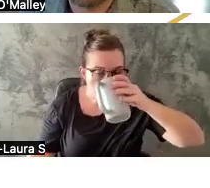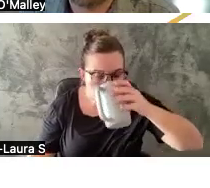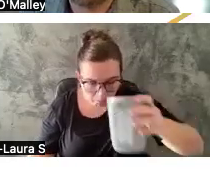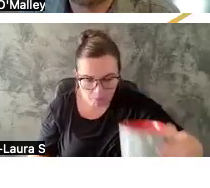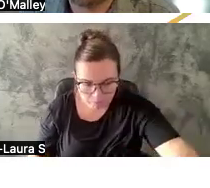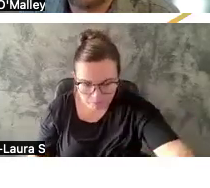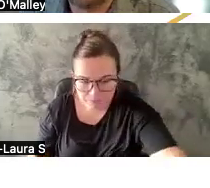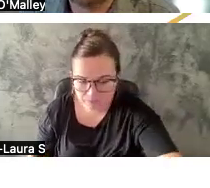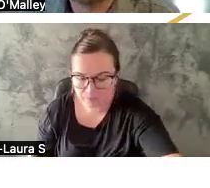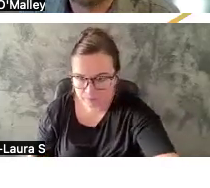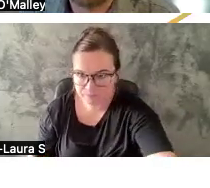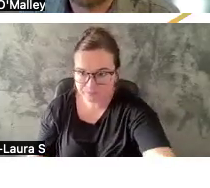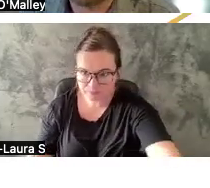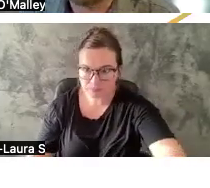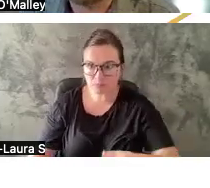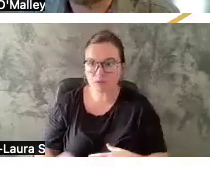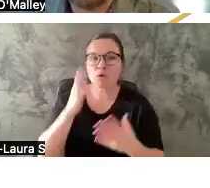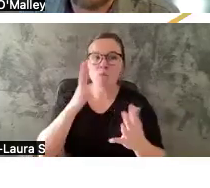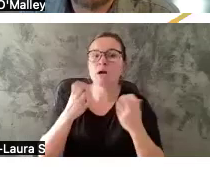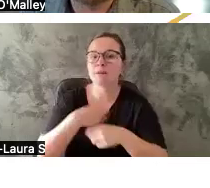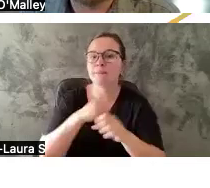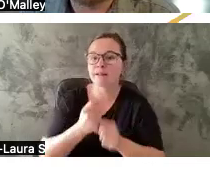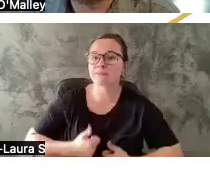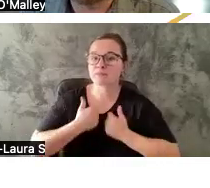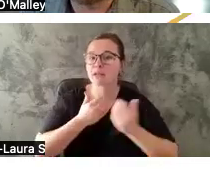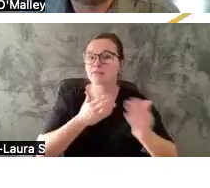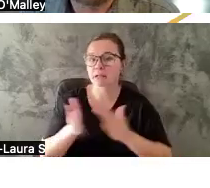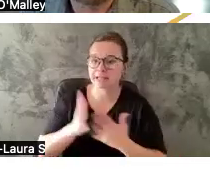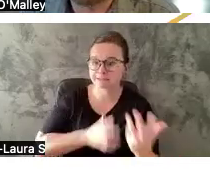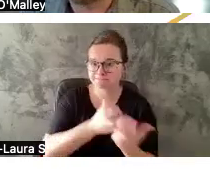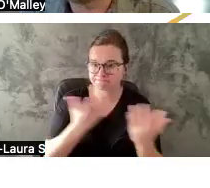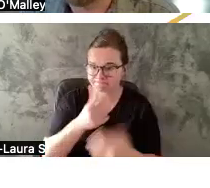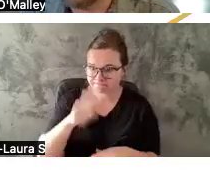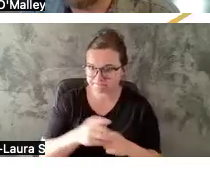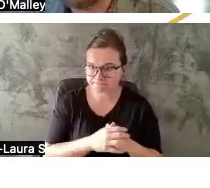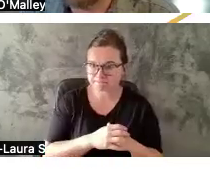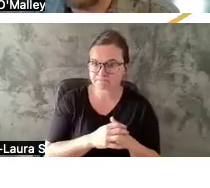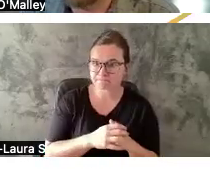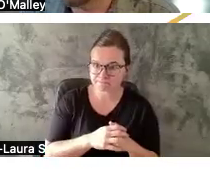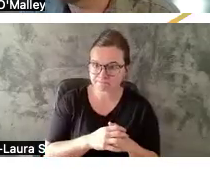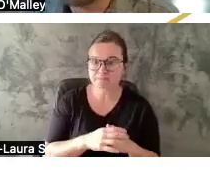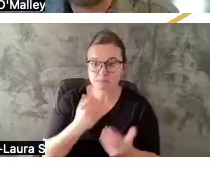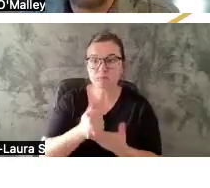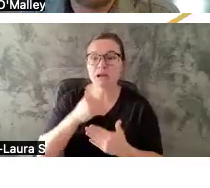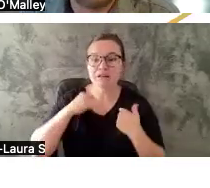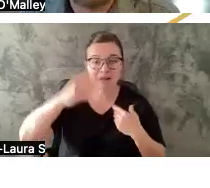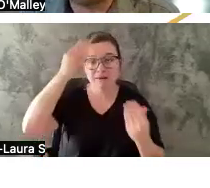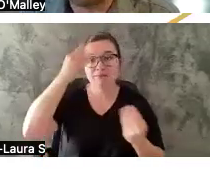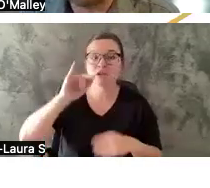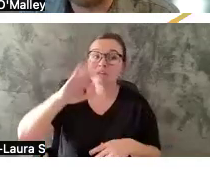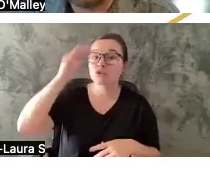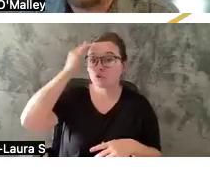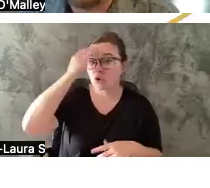Okay, so one respondent notes, want to make life plans accordingly. Okay, so maybe it's helpful to have that information if you know that